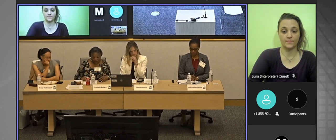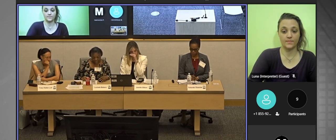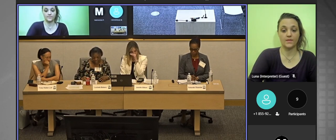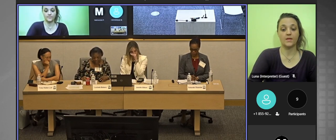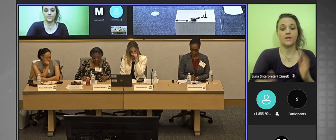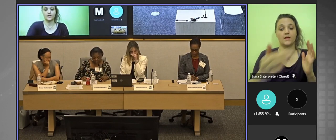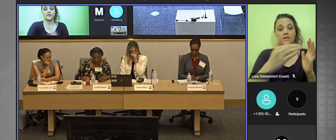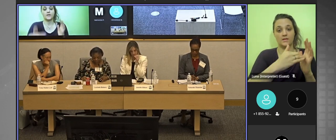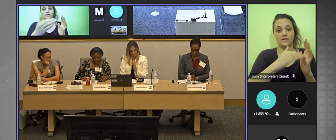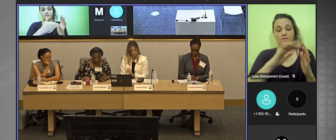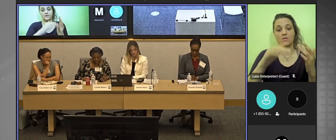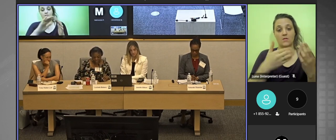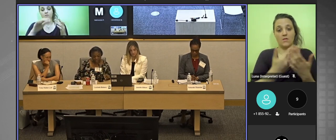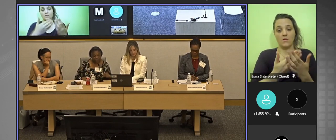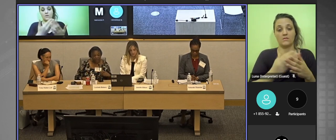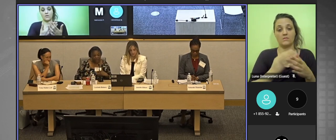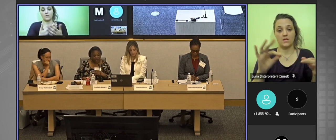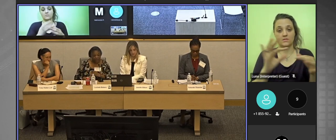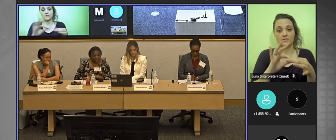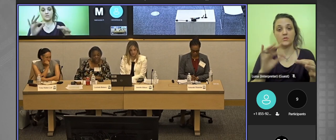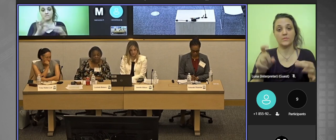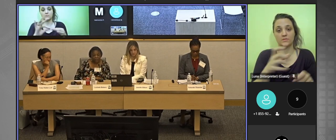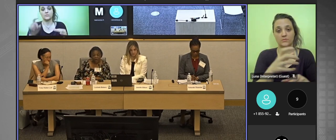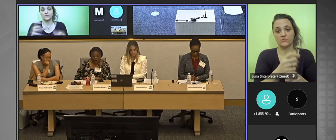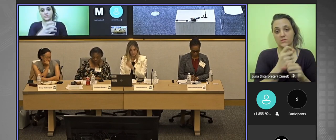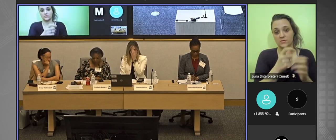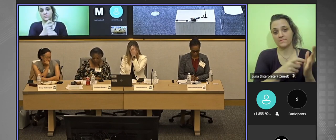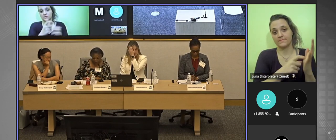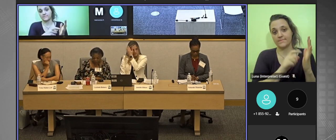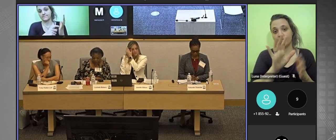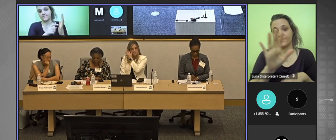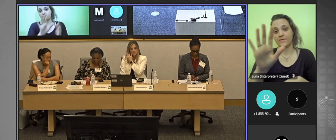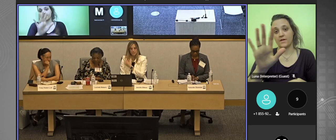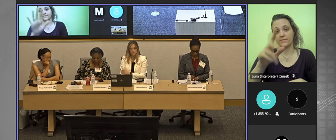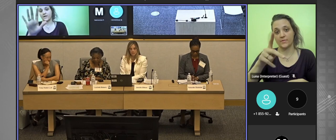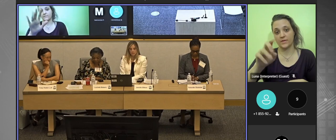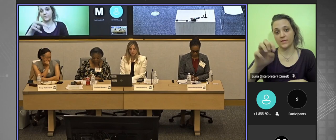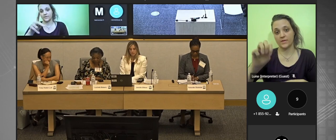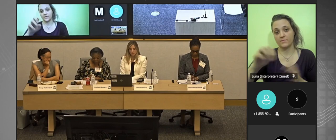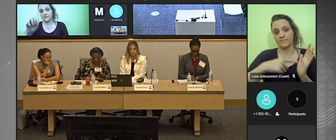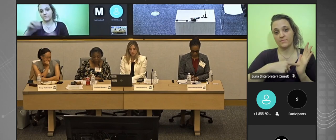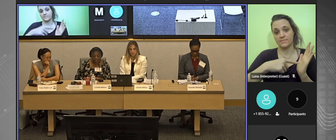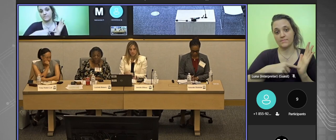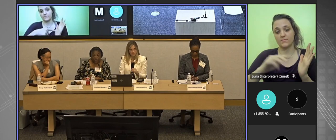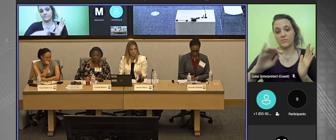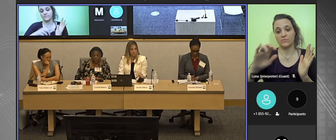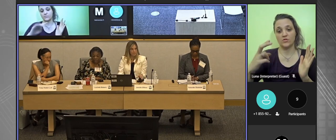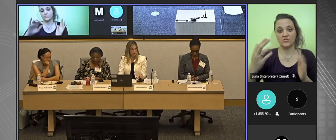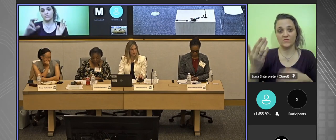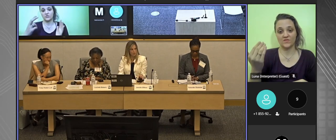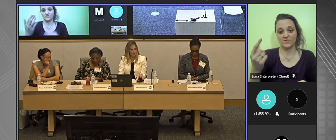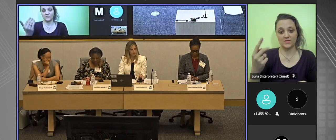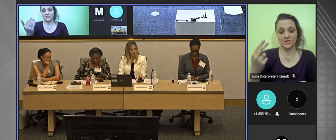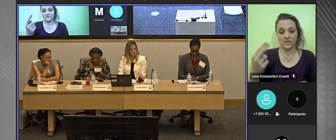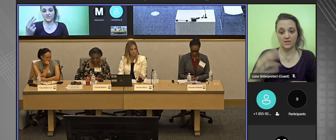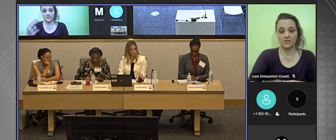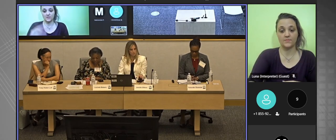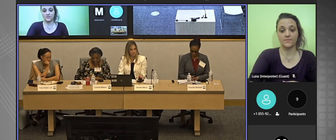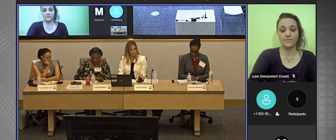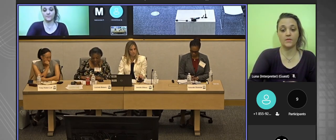4390. Again, all testimony must be received by 5 p.m. on March